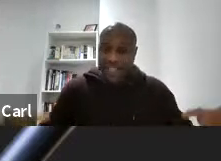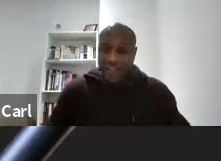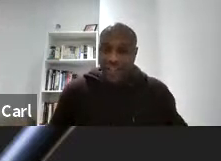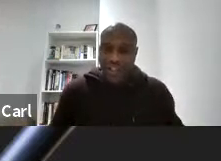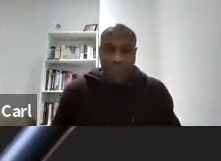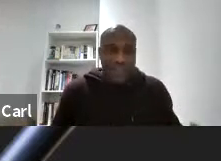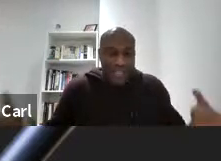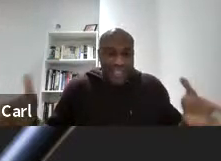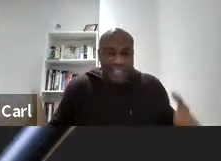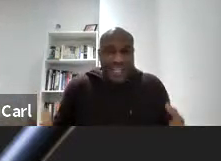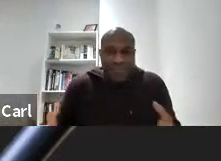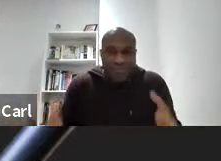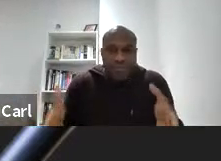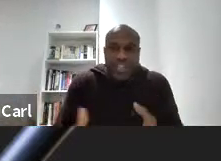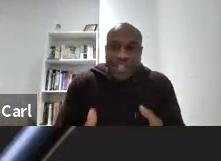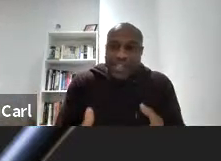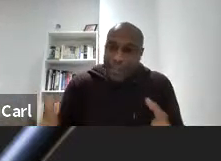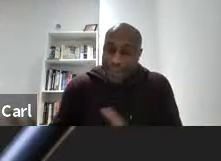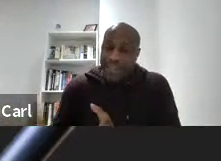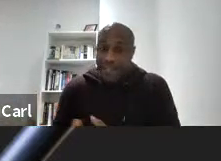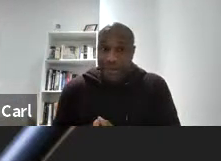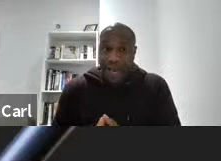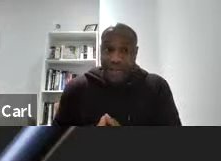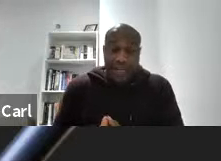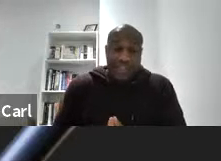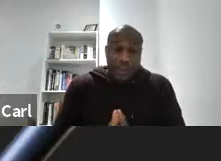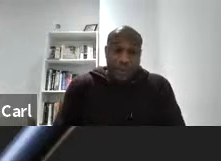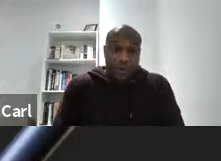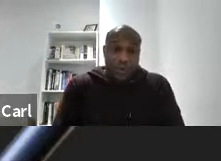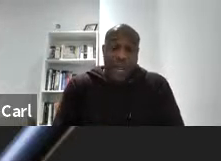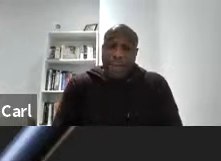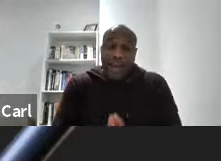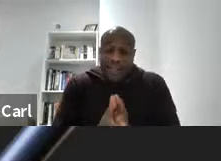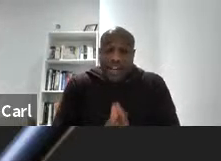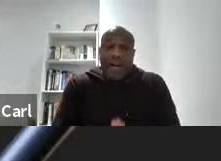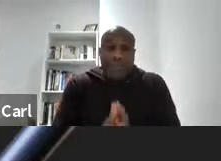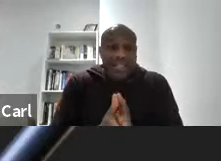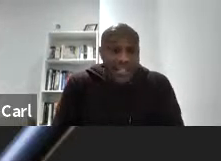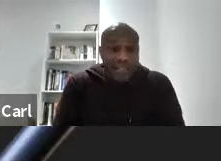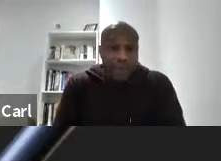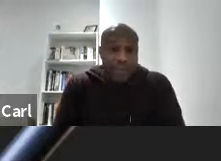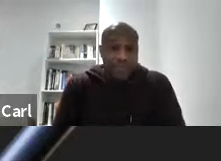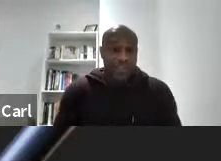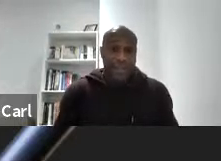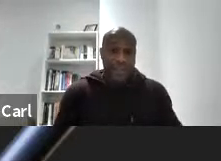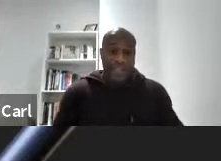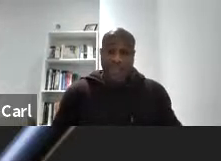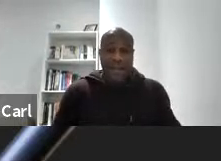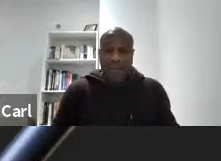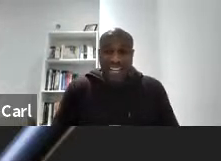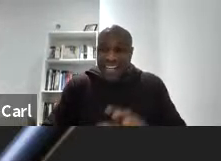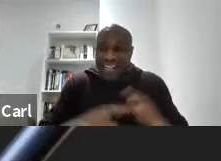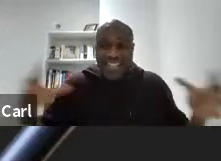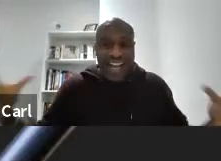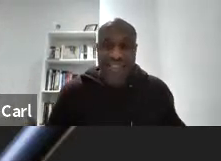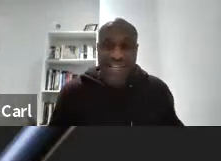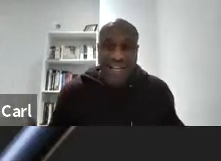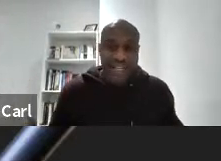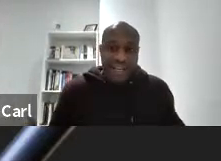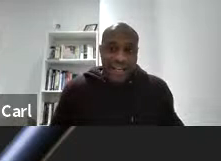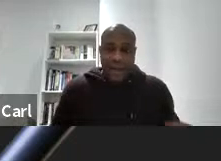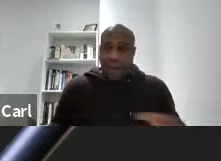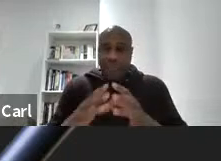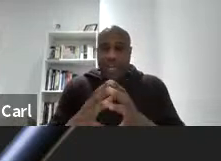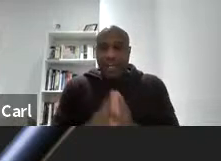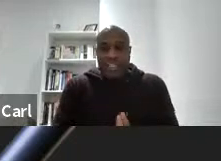was building technology and sticking rigidly to their business plan to launch. And by the time they did launch, their business plan was hideously